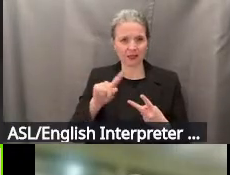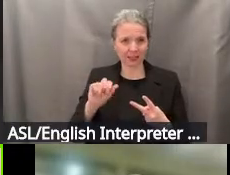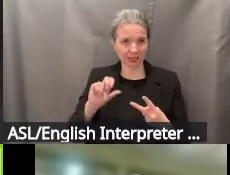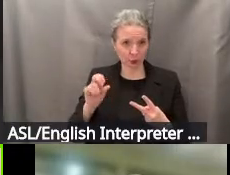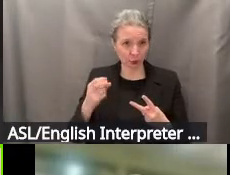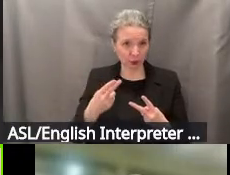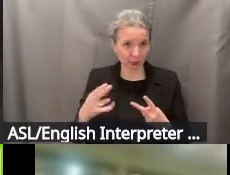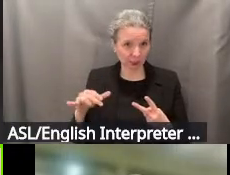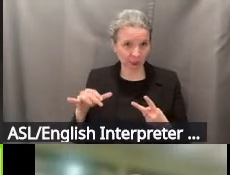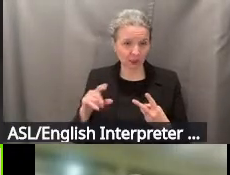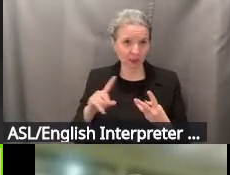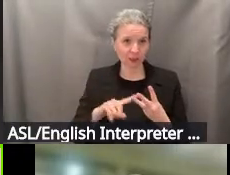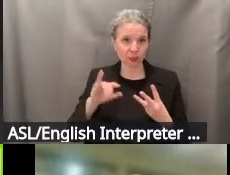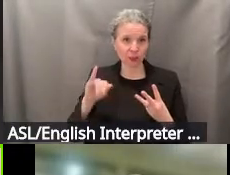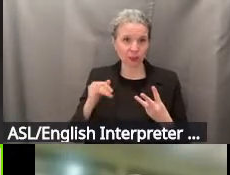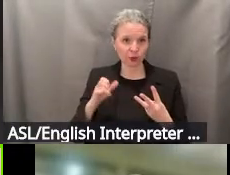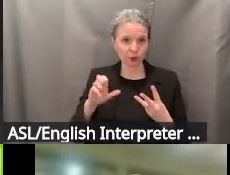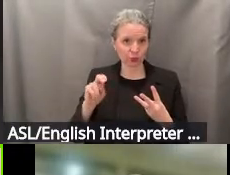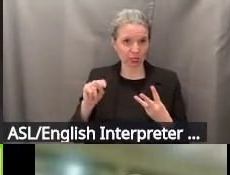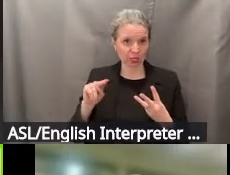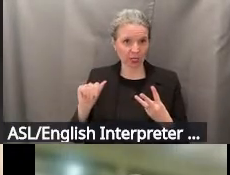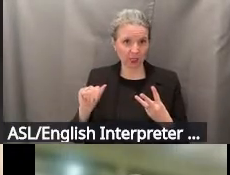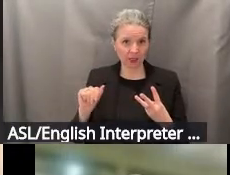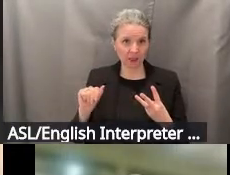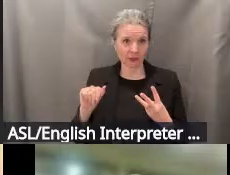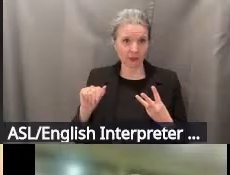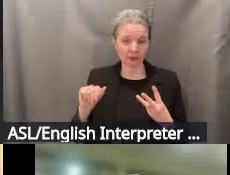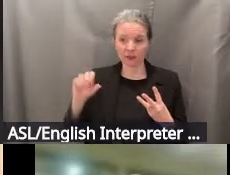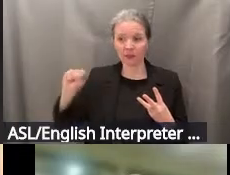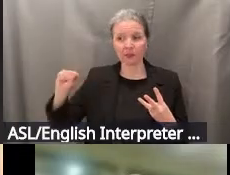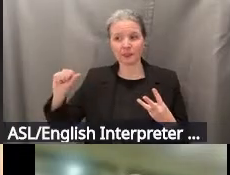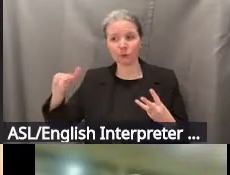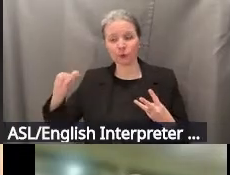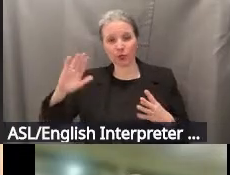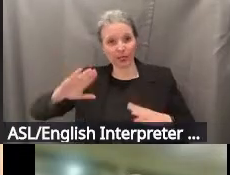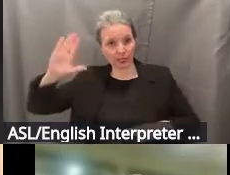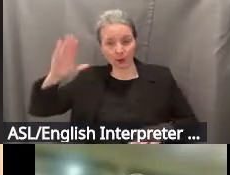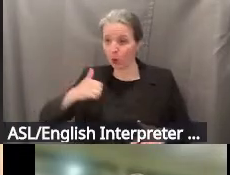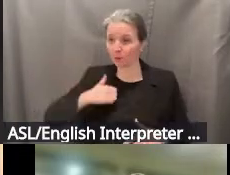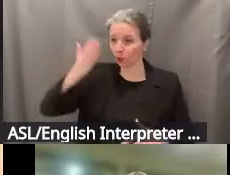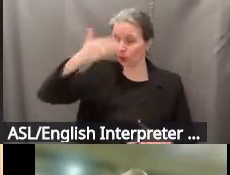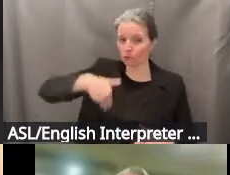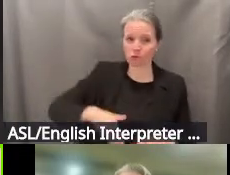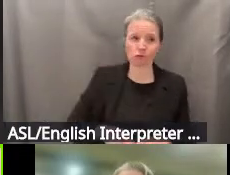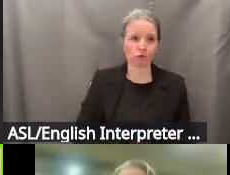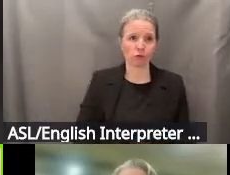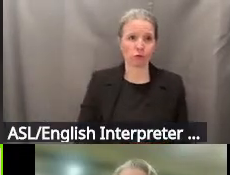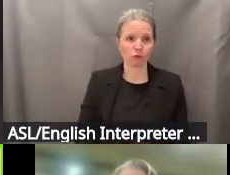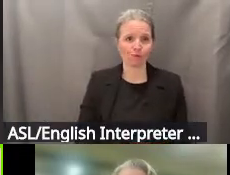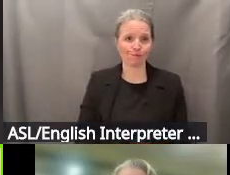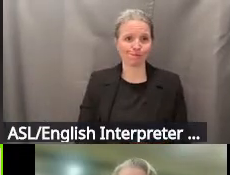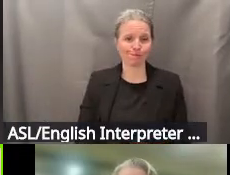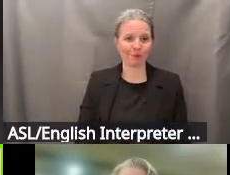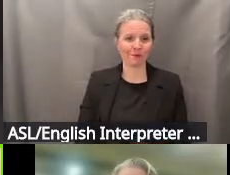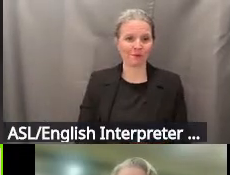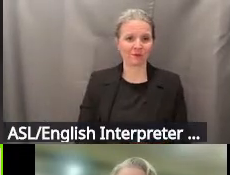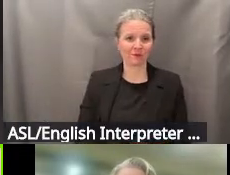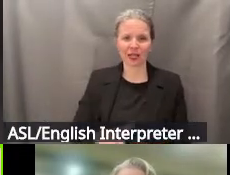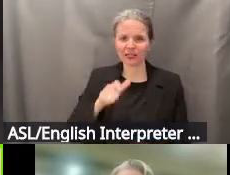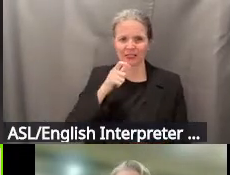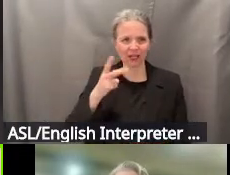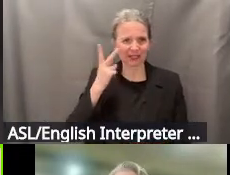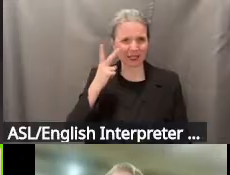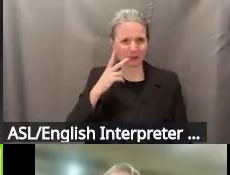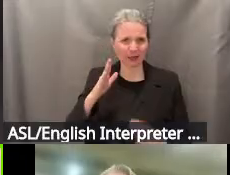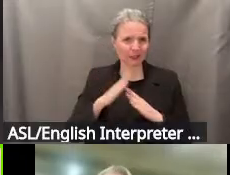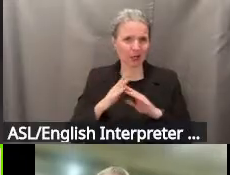Zachary, Jana. Sabrina has her hand up. Oh, I'm sorry. Huh, it's not jumping into my upper